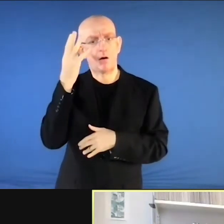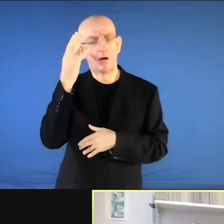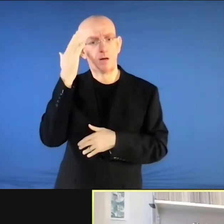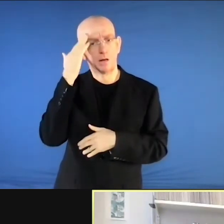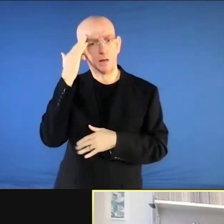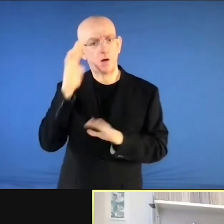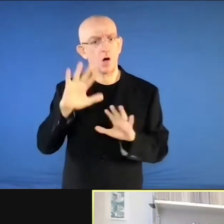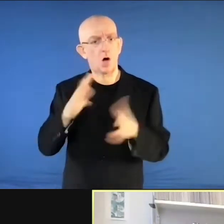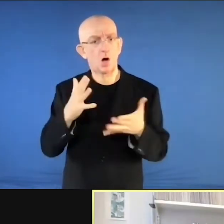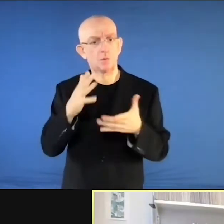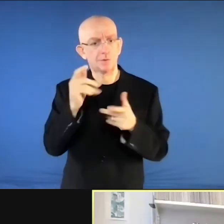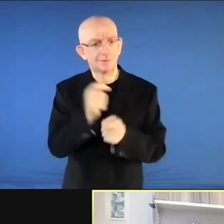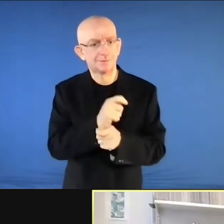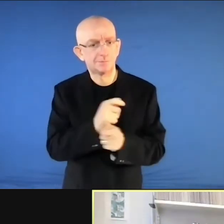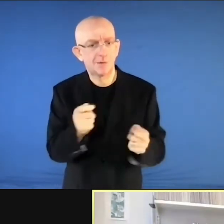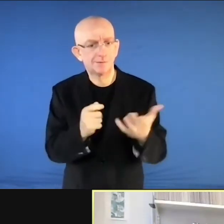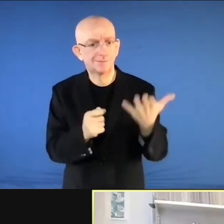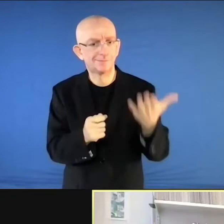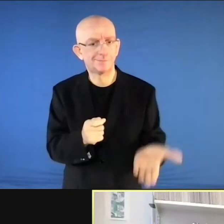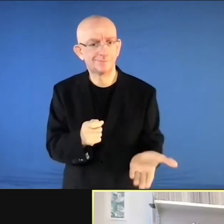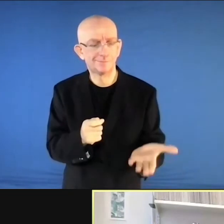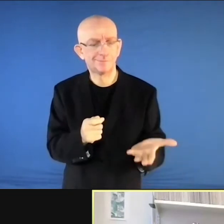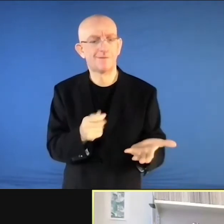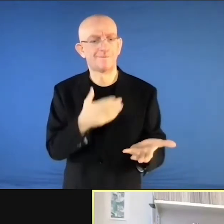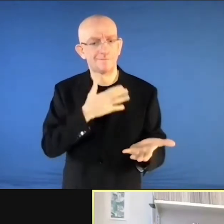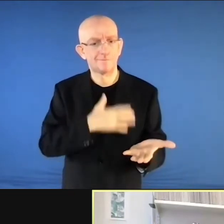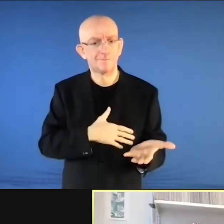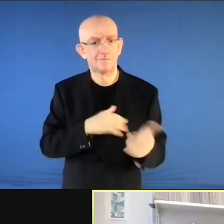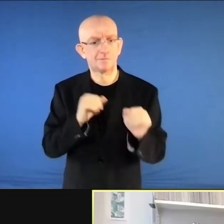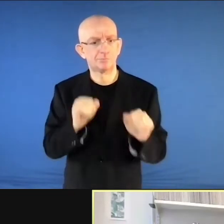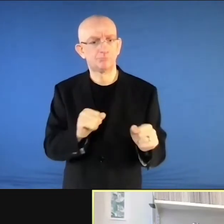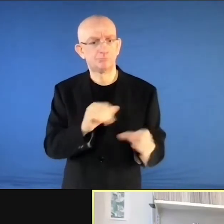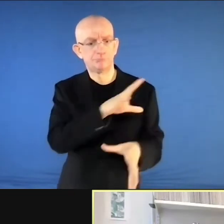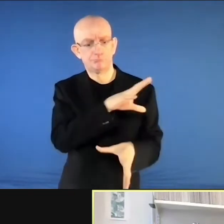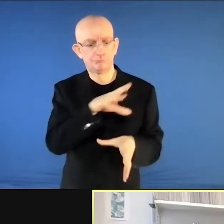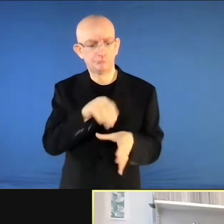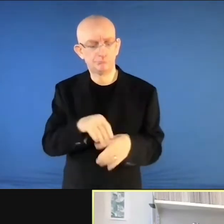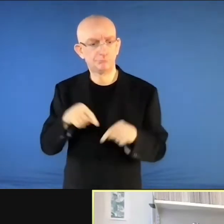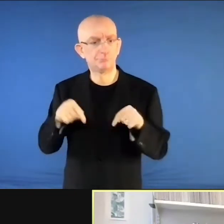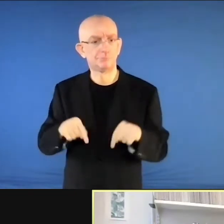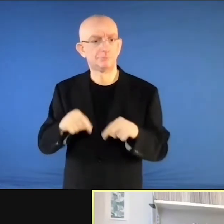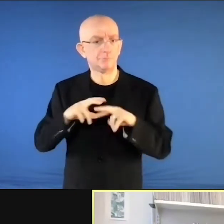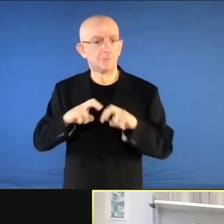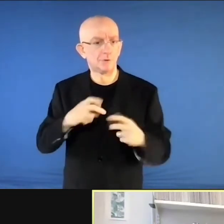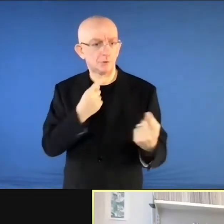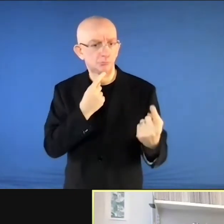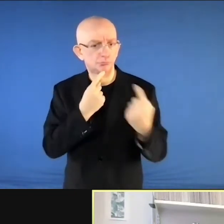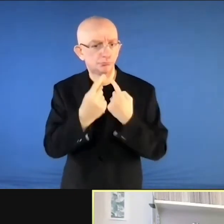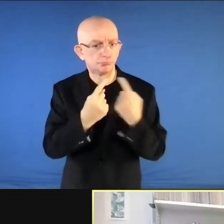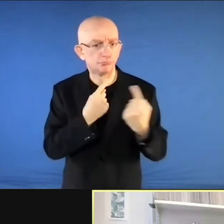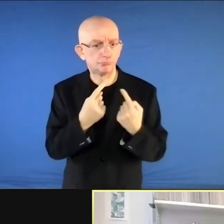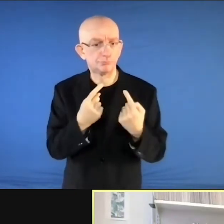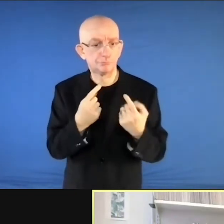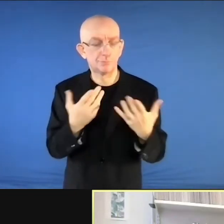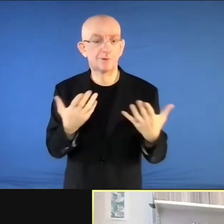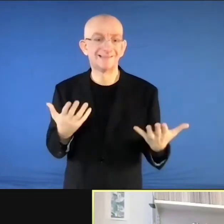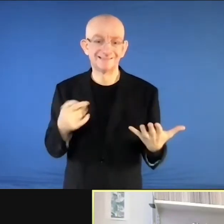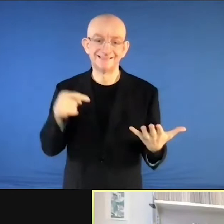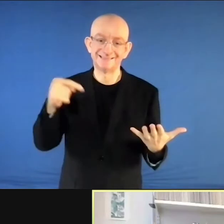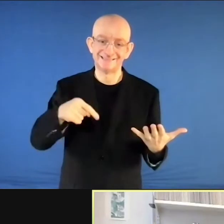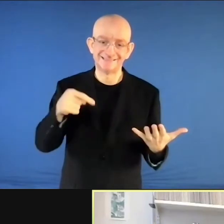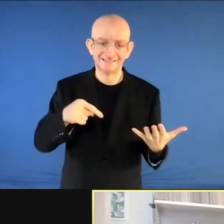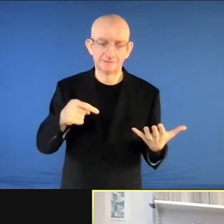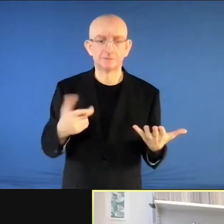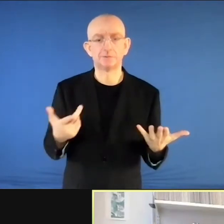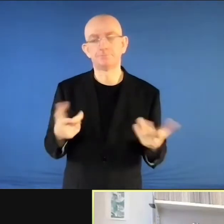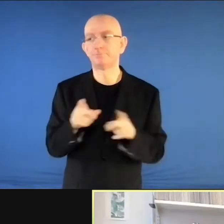this research. And that means, if you can, acknowledging them by name, not just